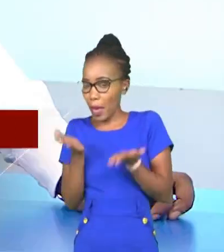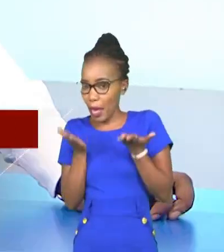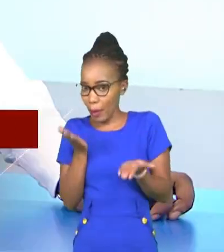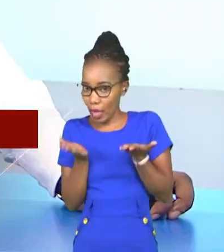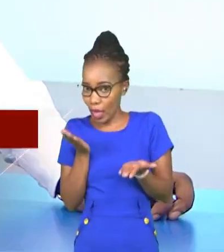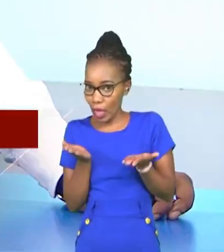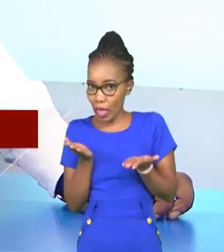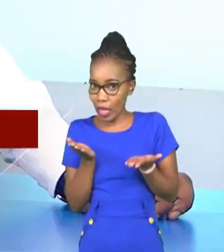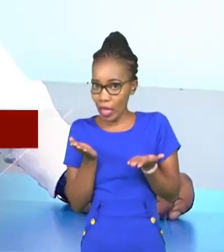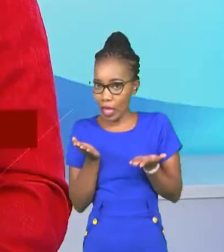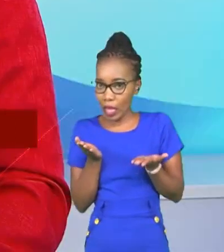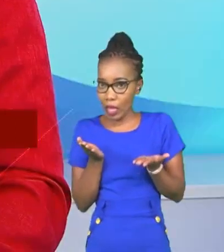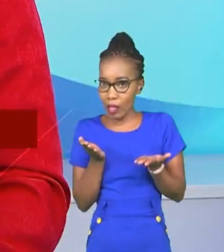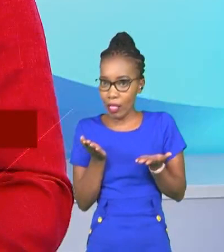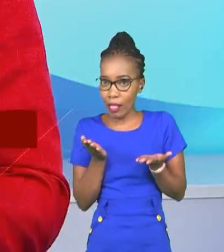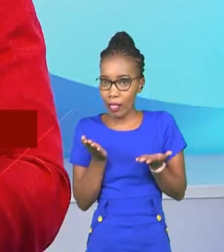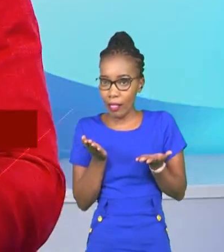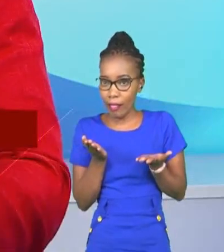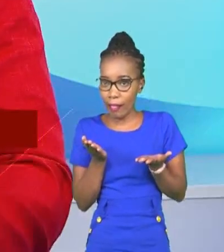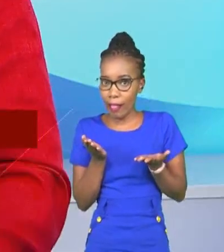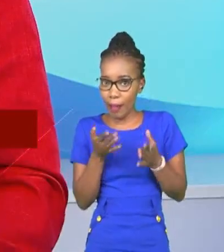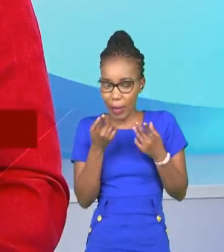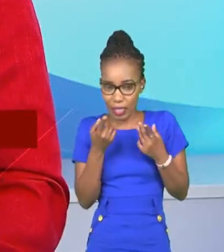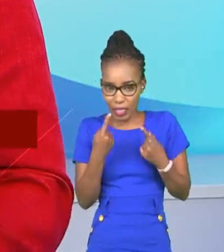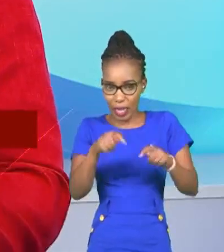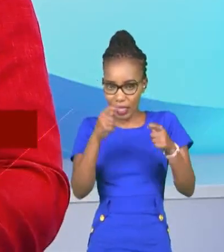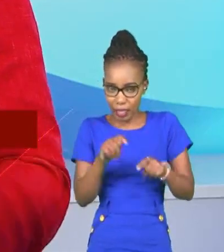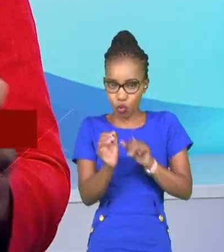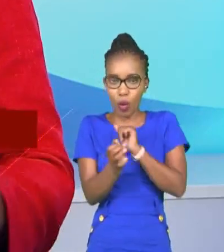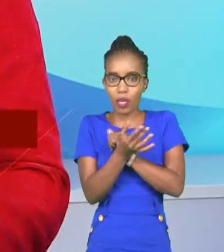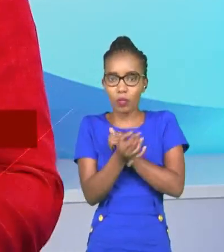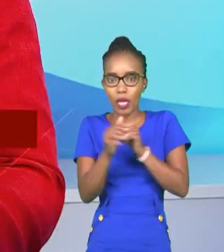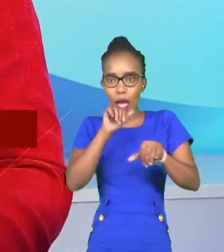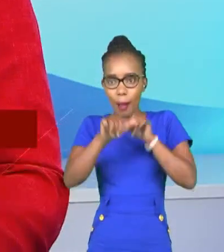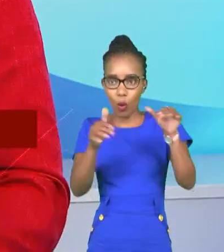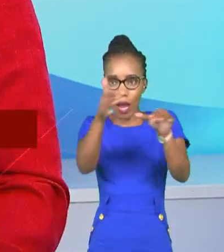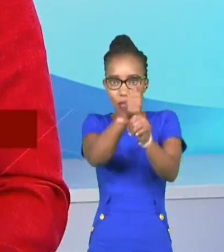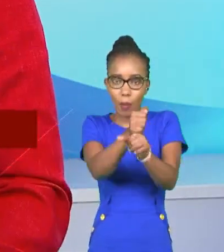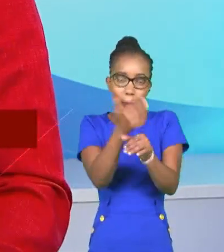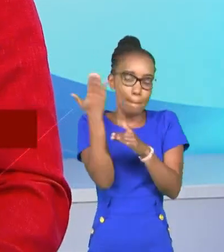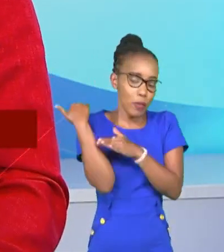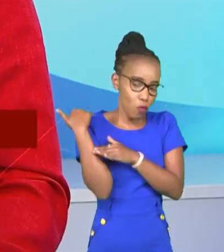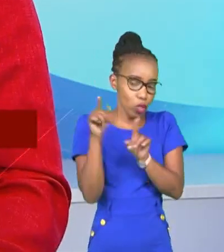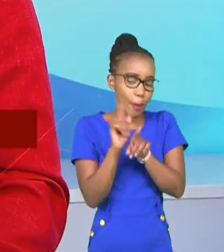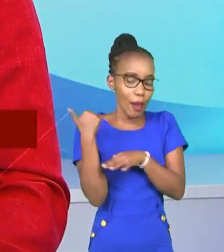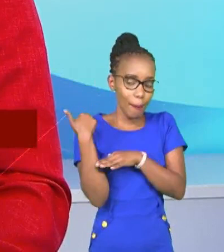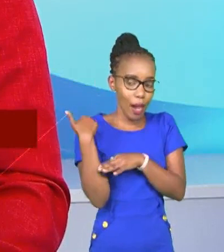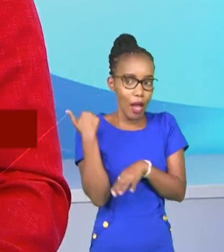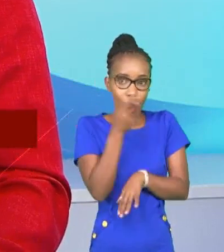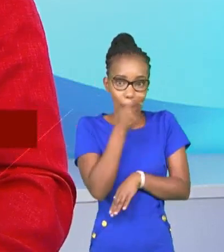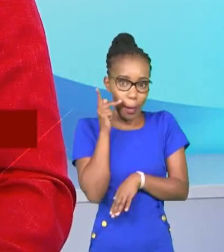You see, that's not what I've said. Uh-huh. I was just trying to break down the coalition that was and their numbers. So Kalonzo